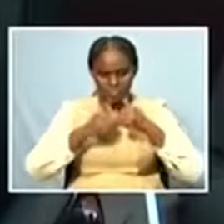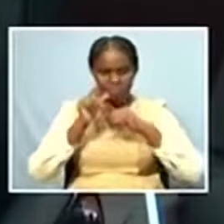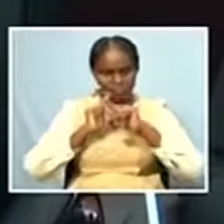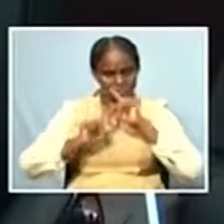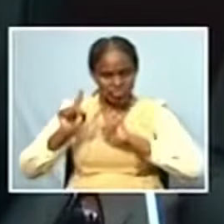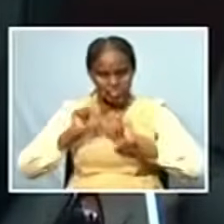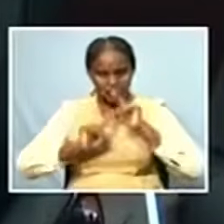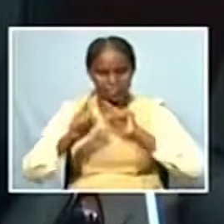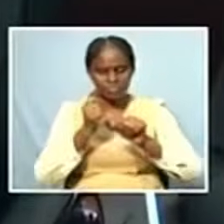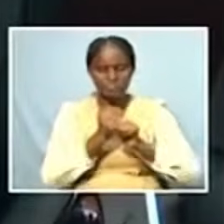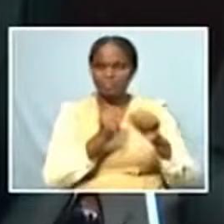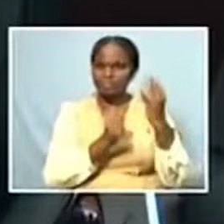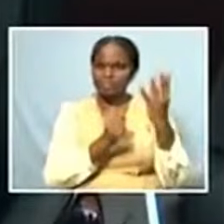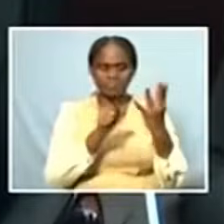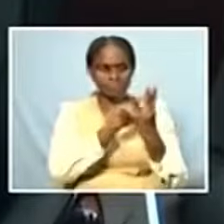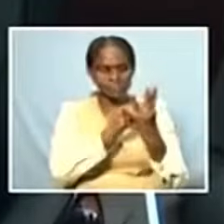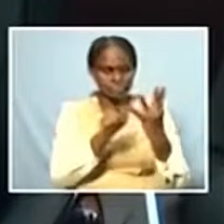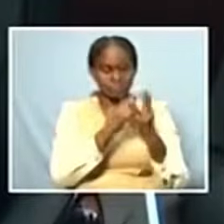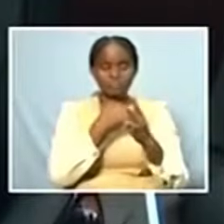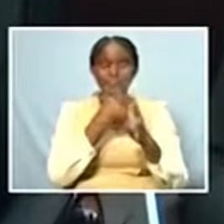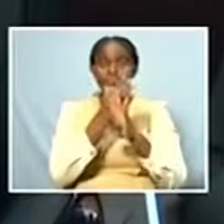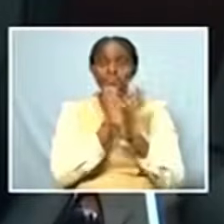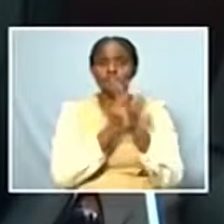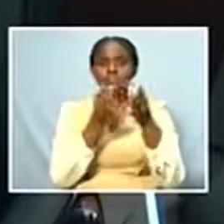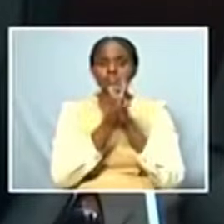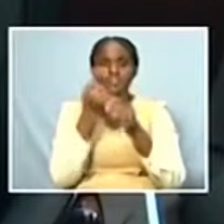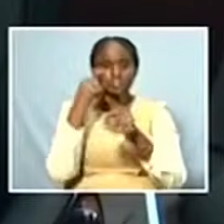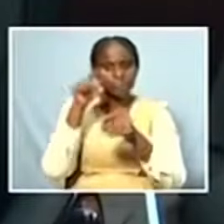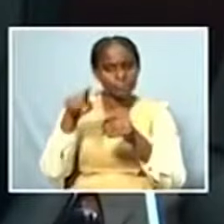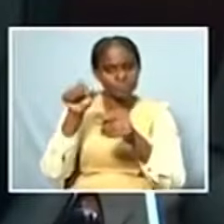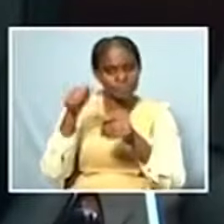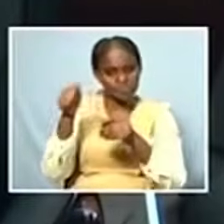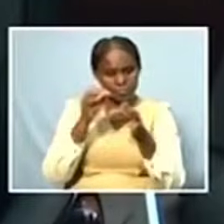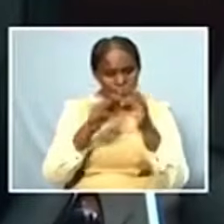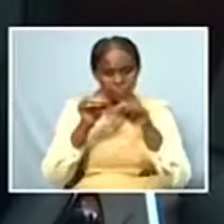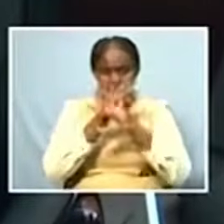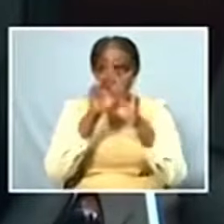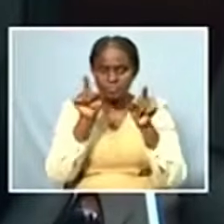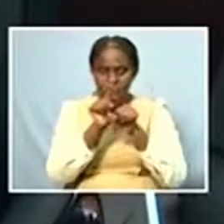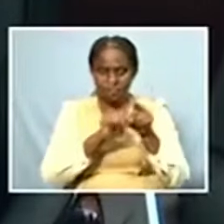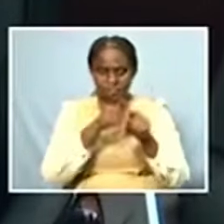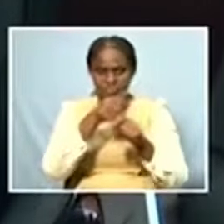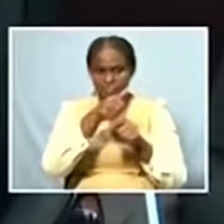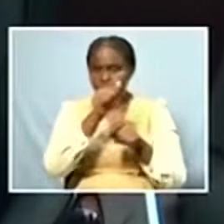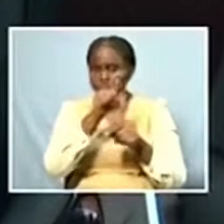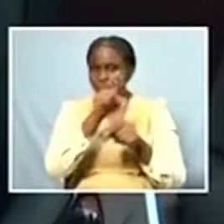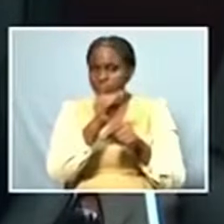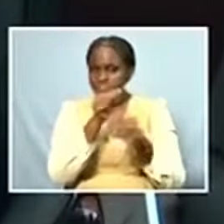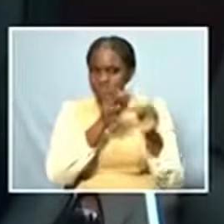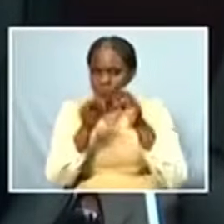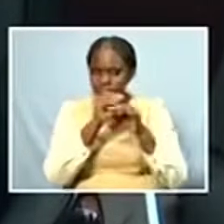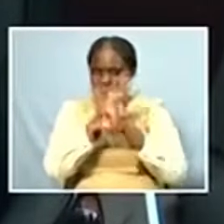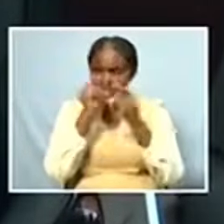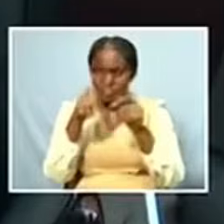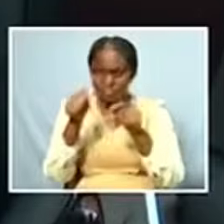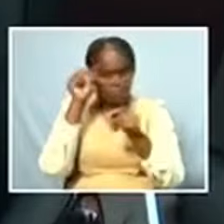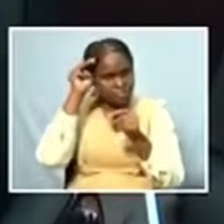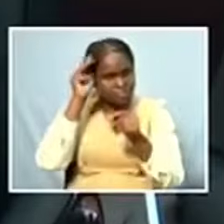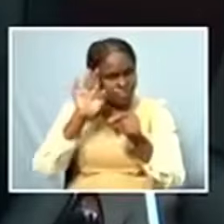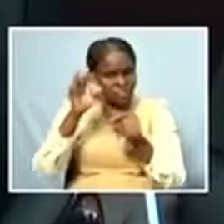these 4 contracts. I earlier asked for the PS to clarify, and the PS made it clear that it was the